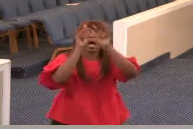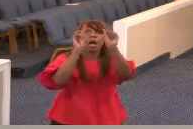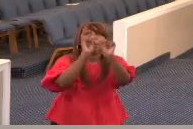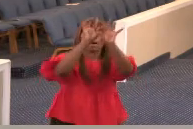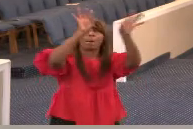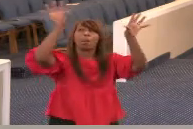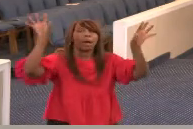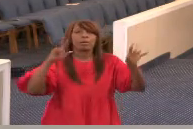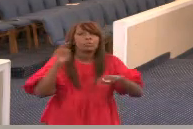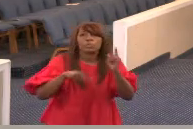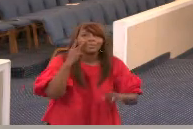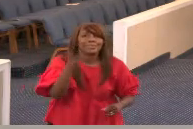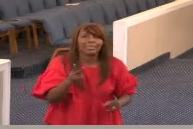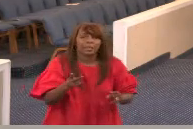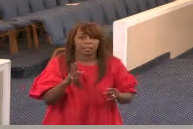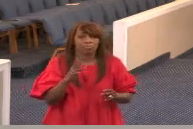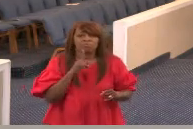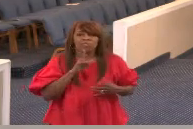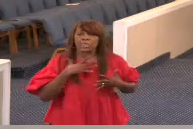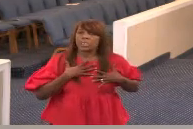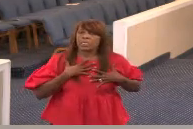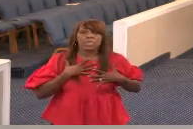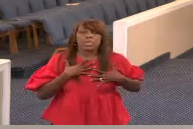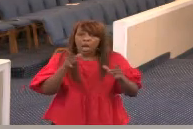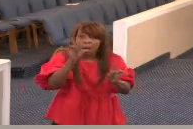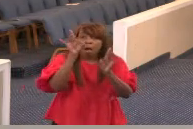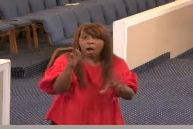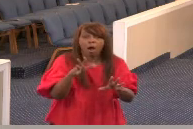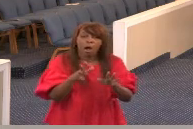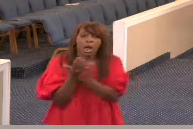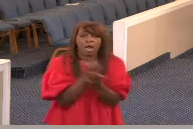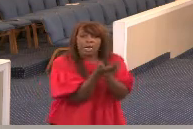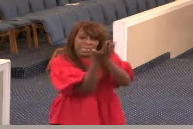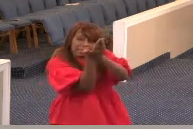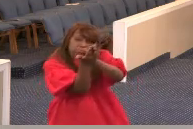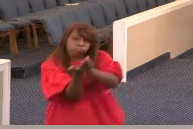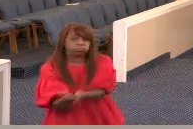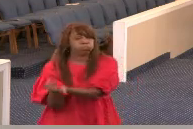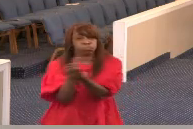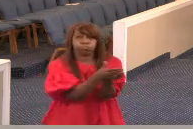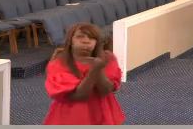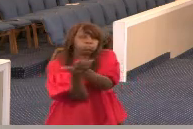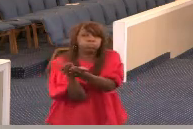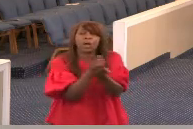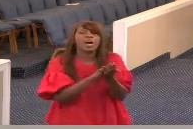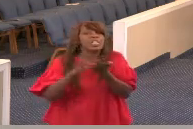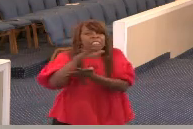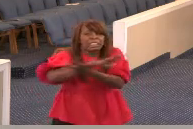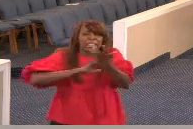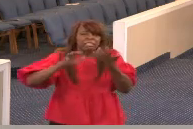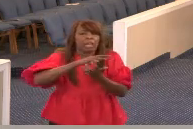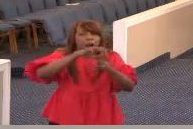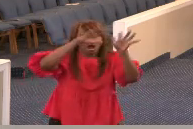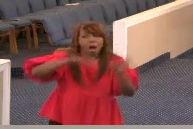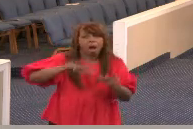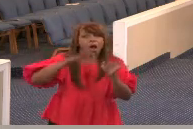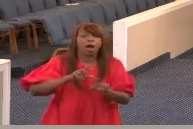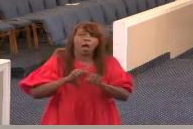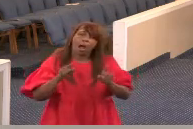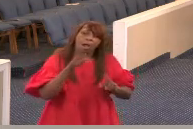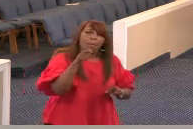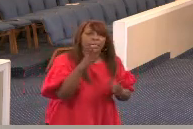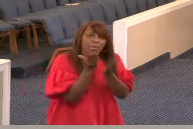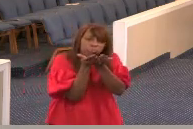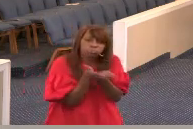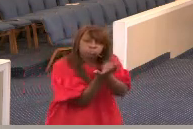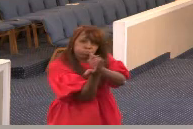stars. It's bad. It's rough. It's a terrible thing to be at sea